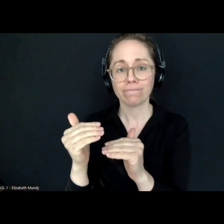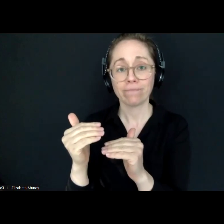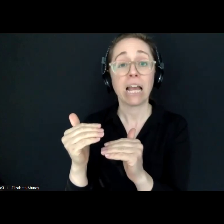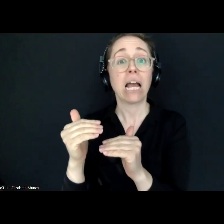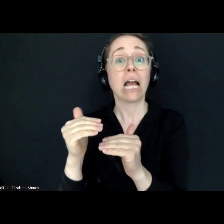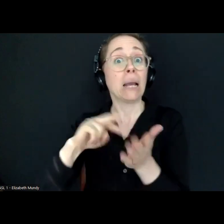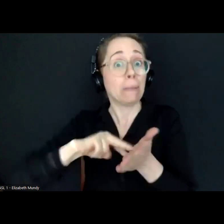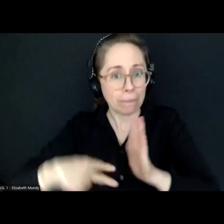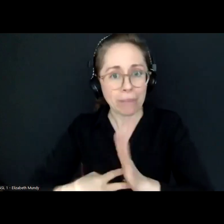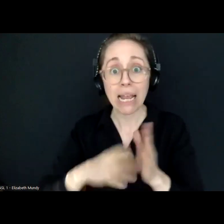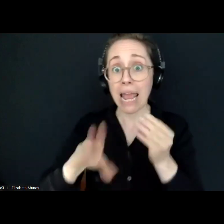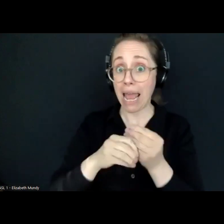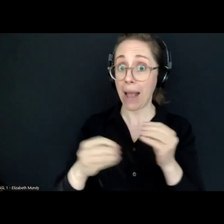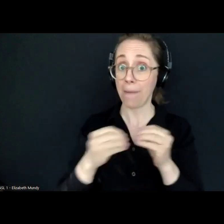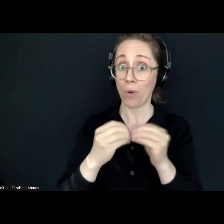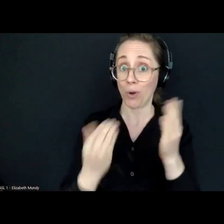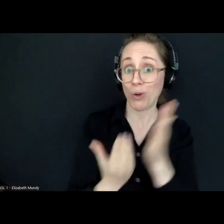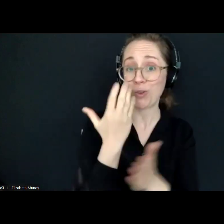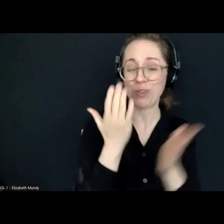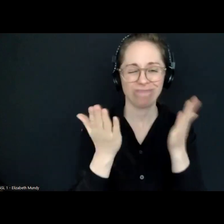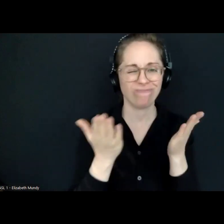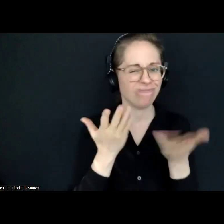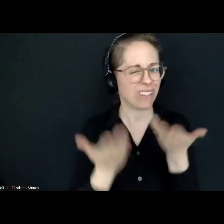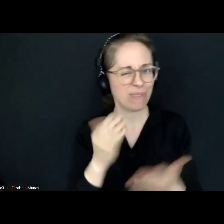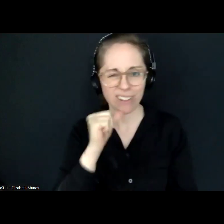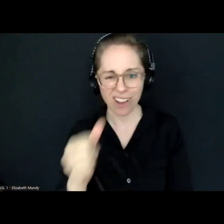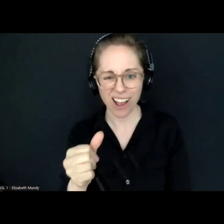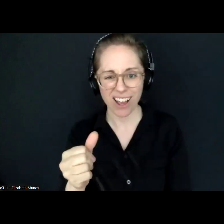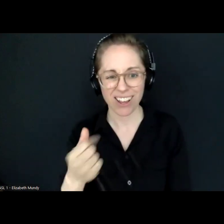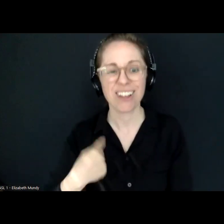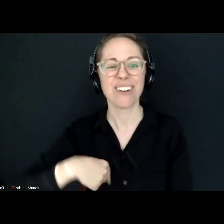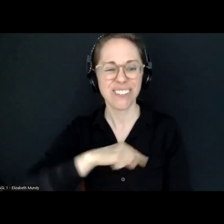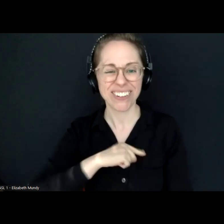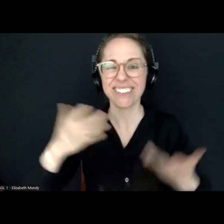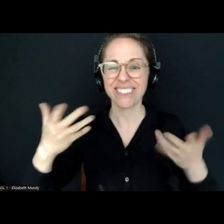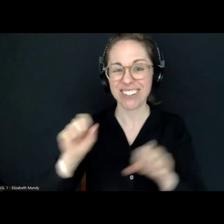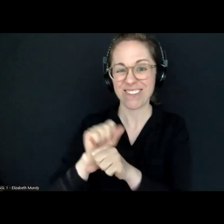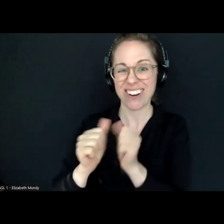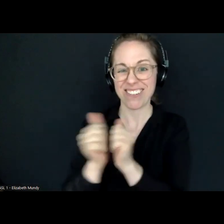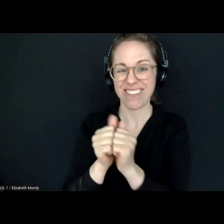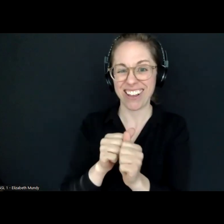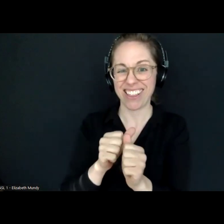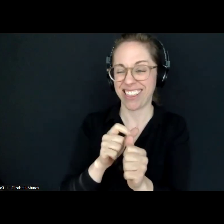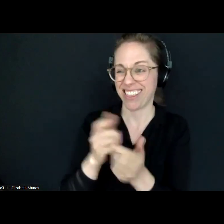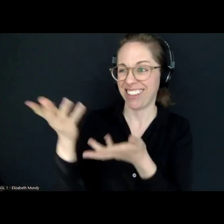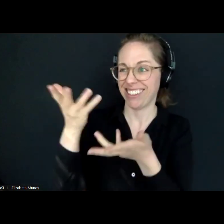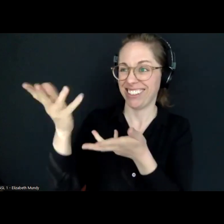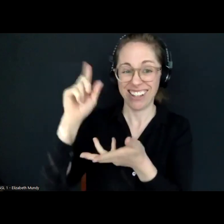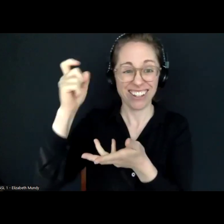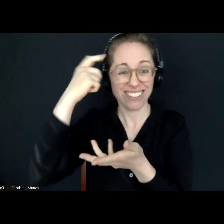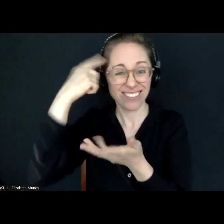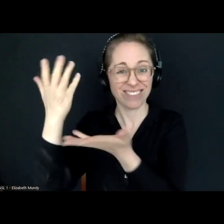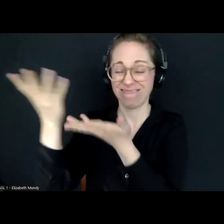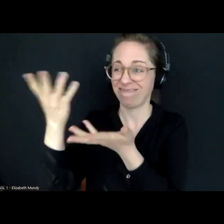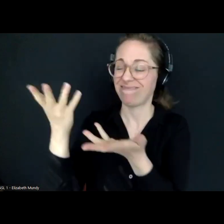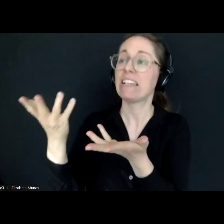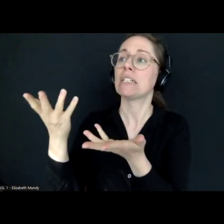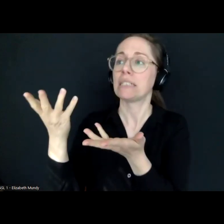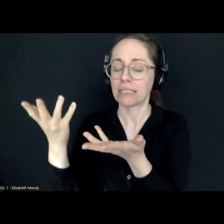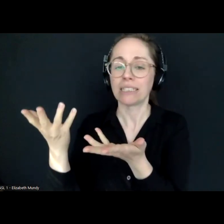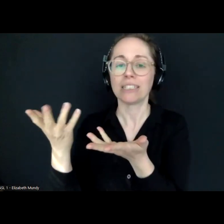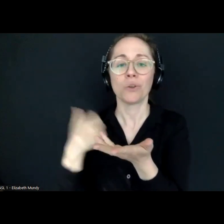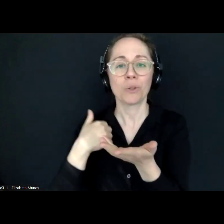of course. Many of us who are in policy spaces have experienced that now, working with